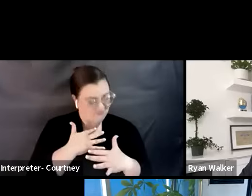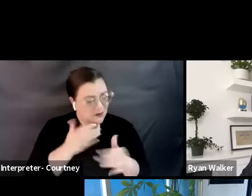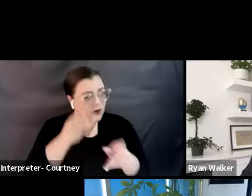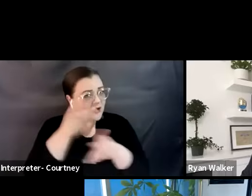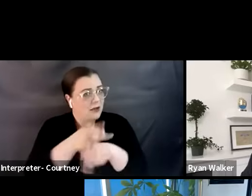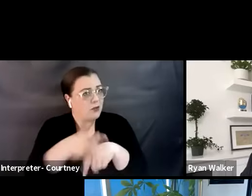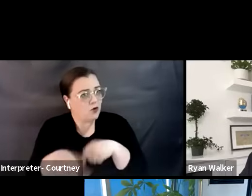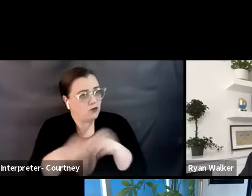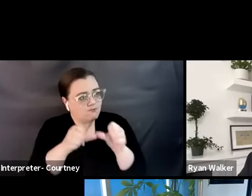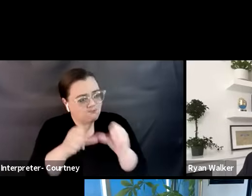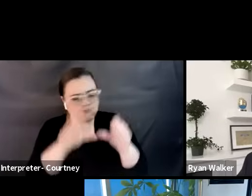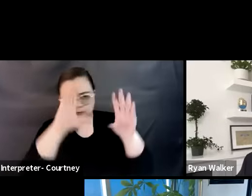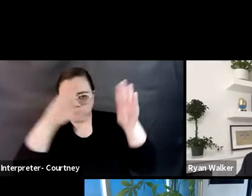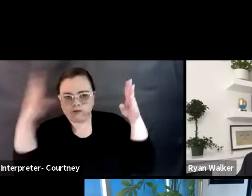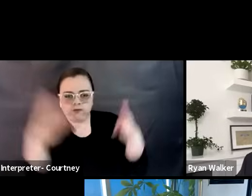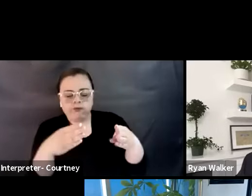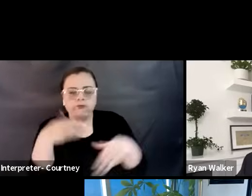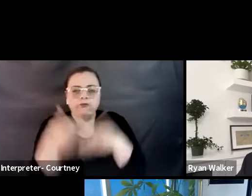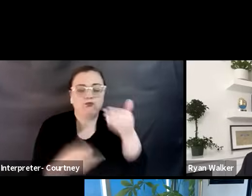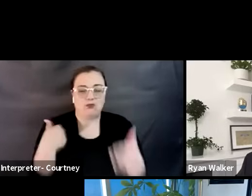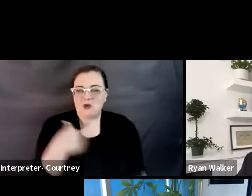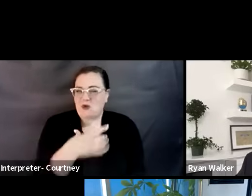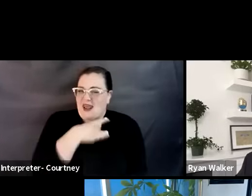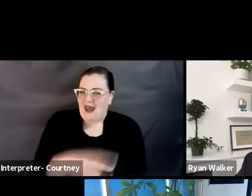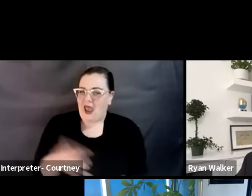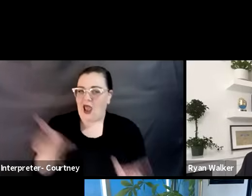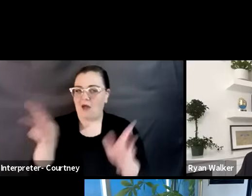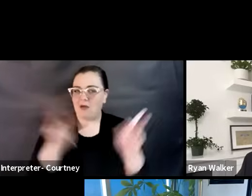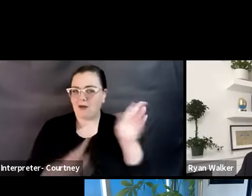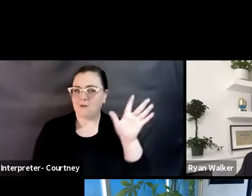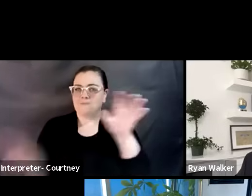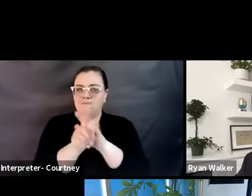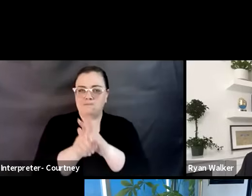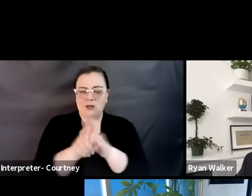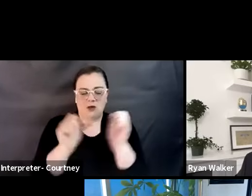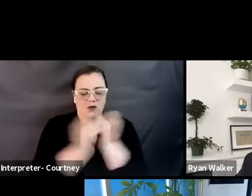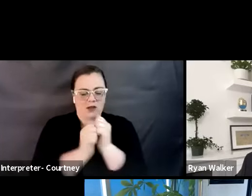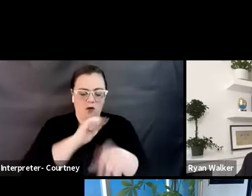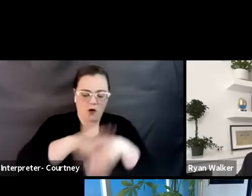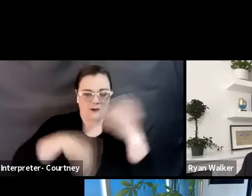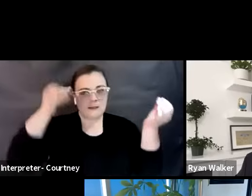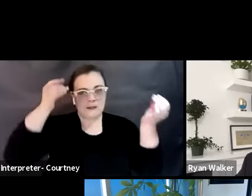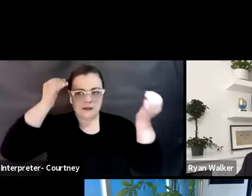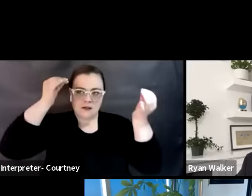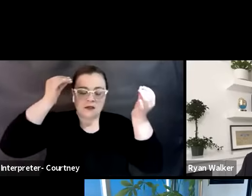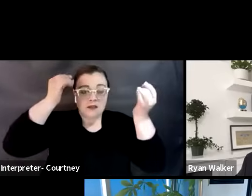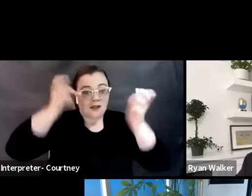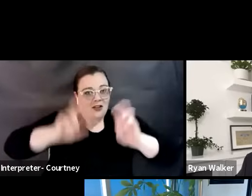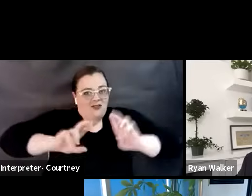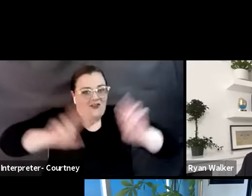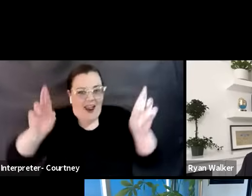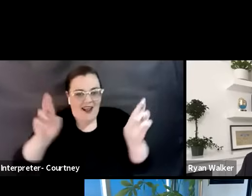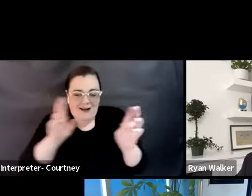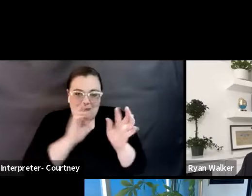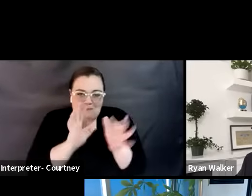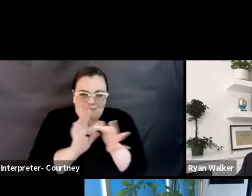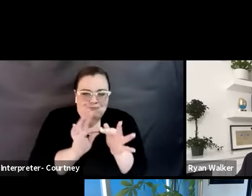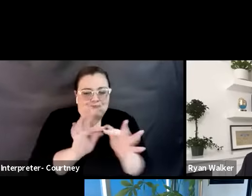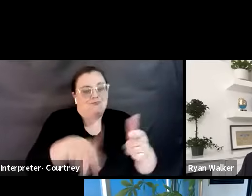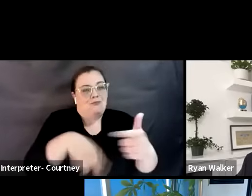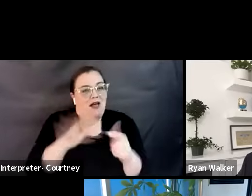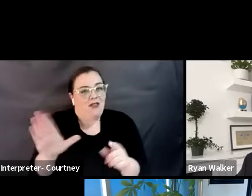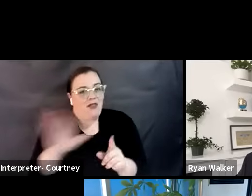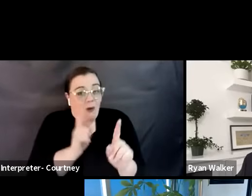focused, So, we like someone that can come in with as much as they can already speak to about their goals as a career,